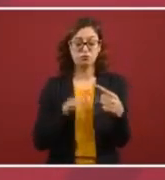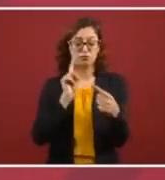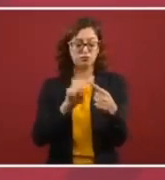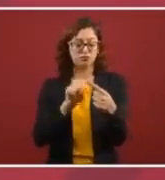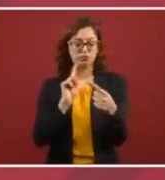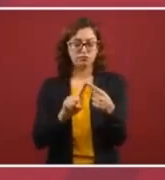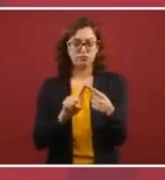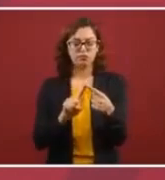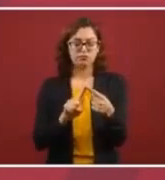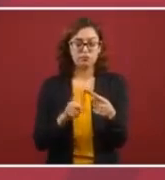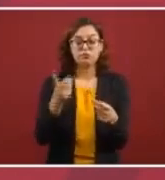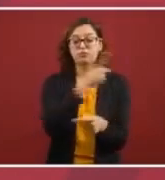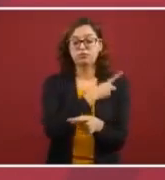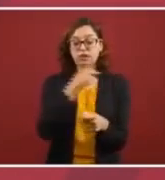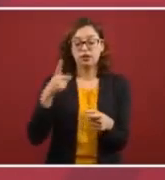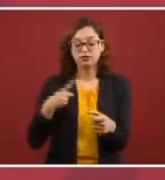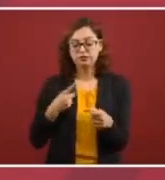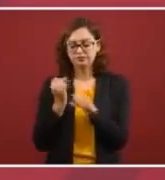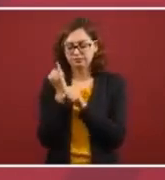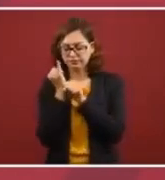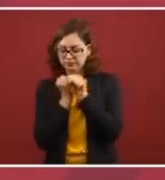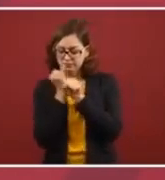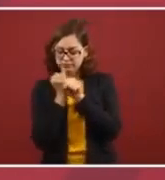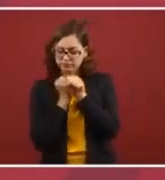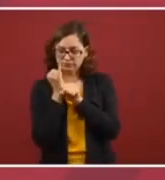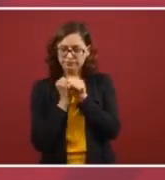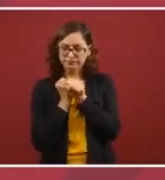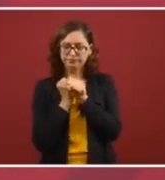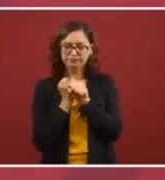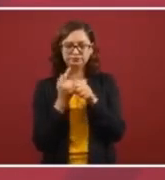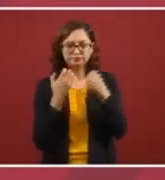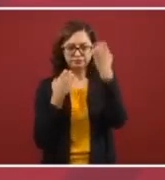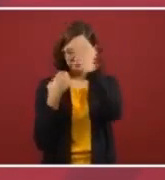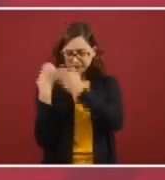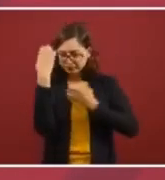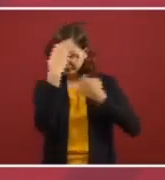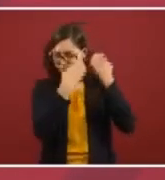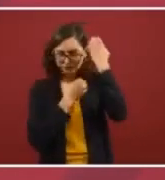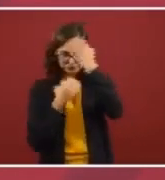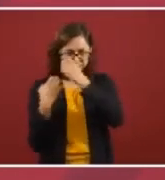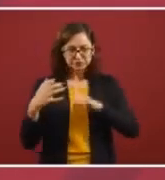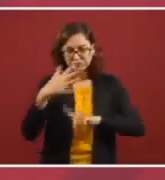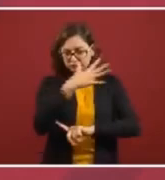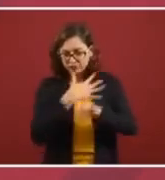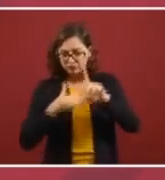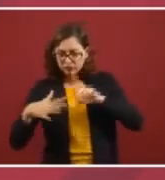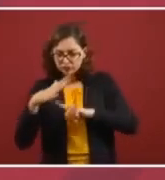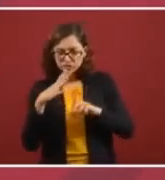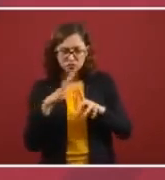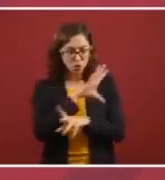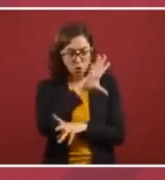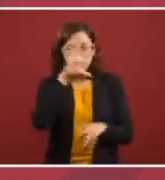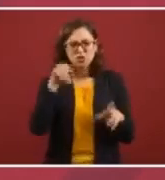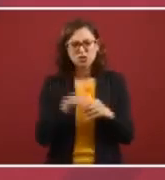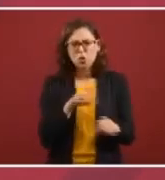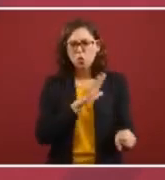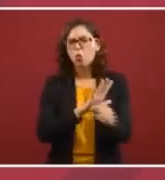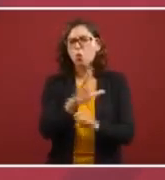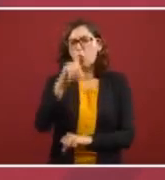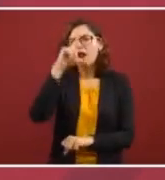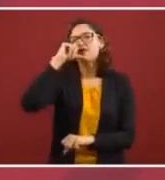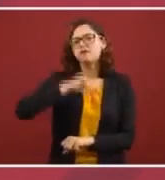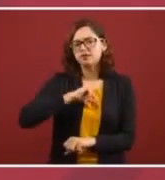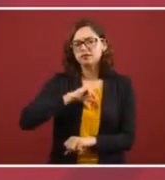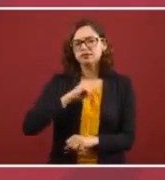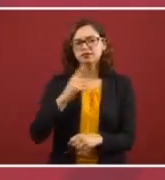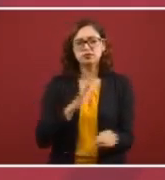First of all, you have to investigate and analyze the failure of the